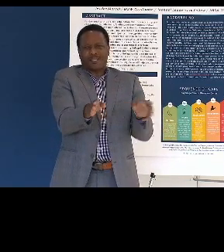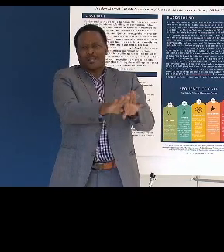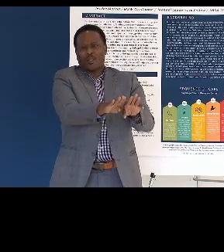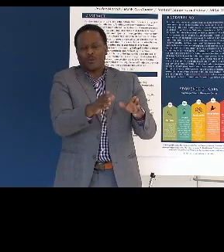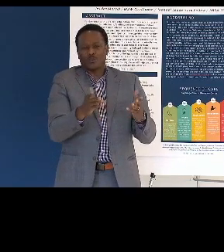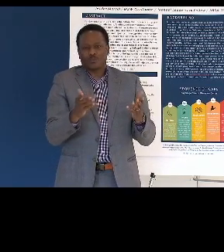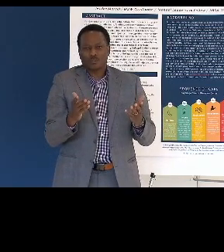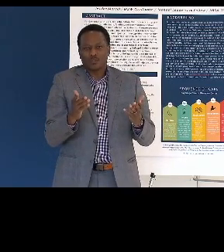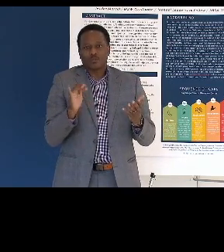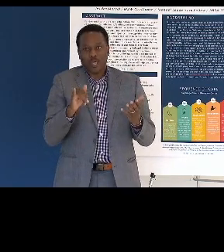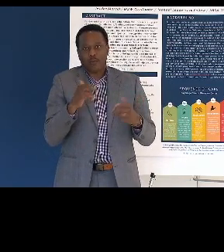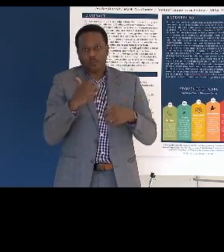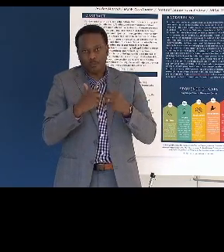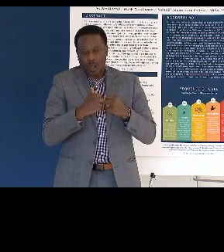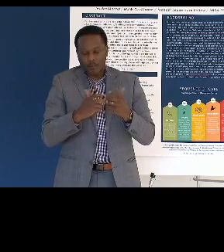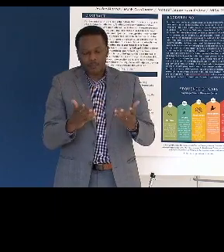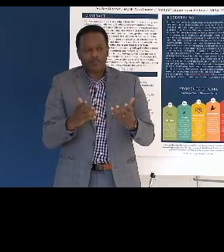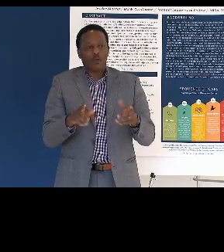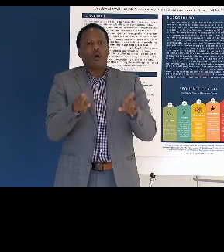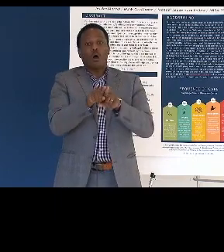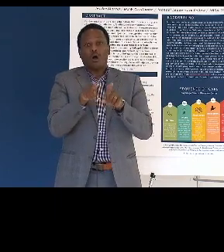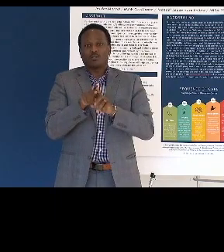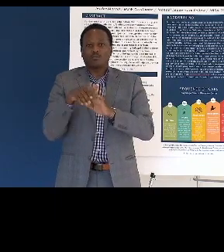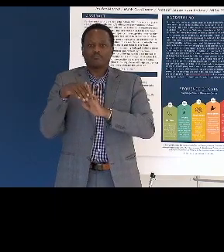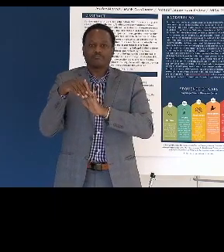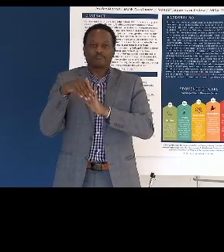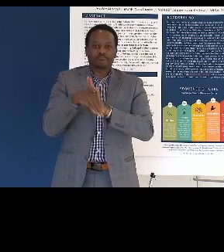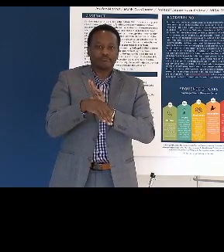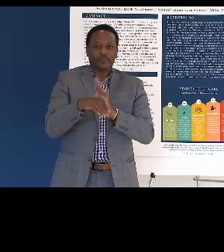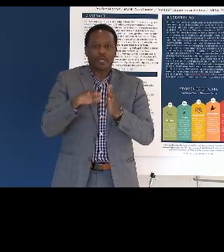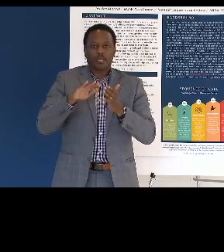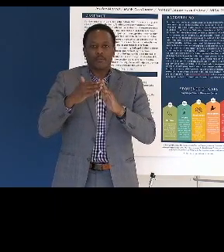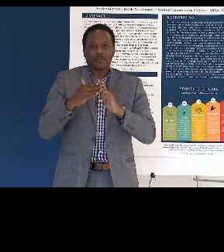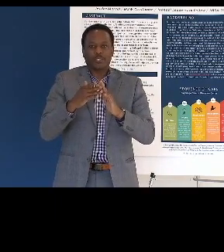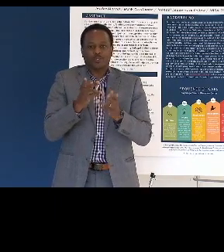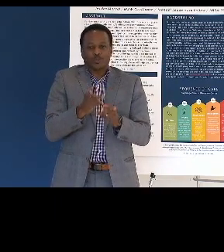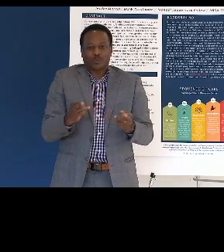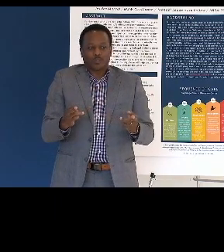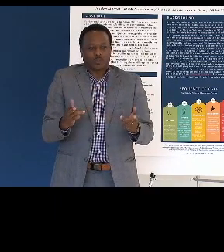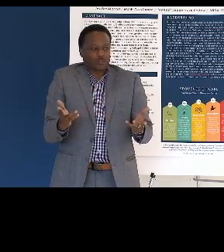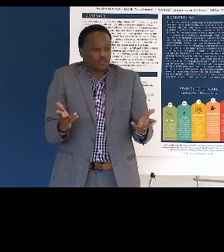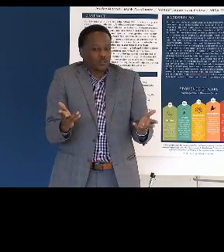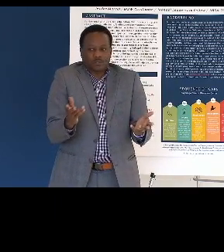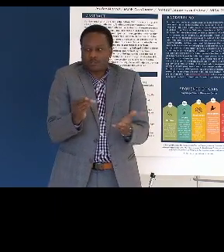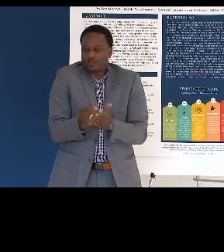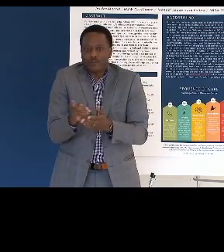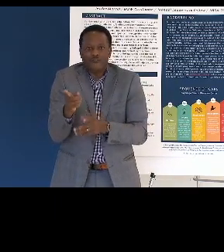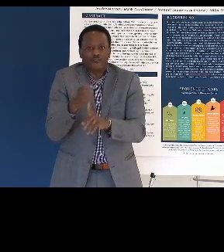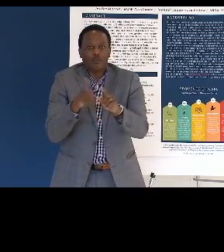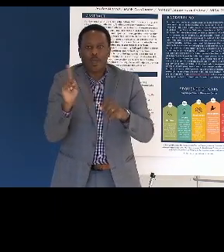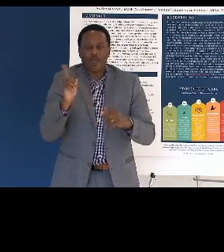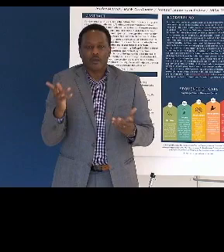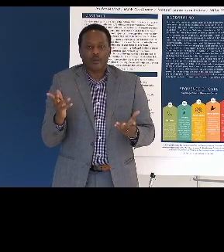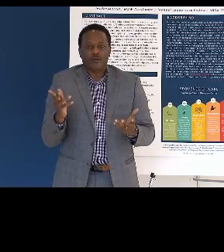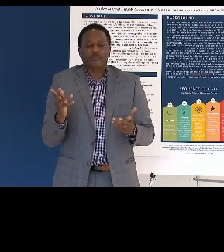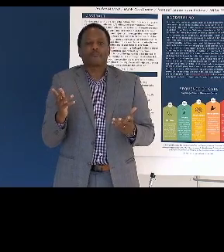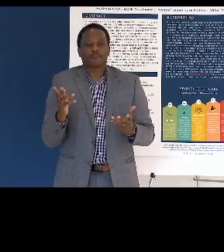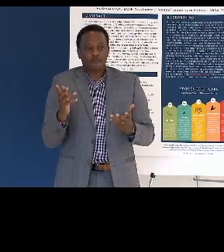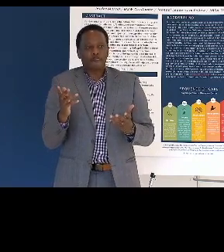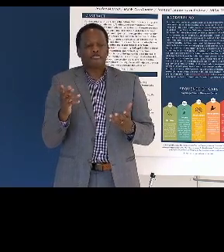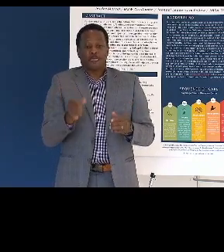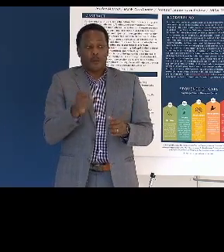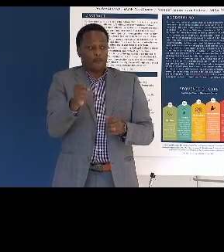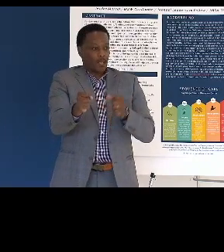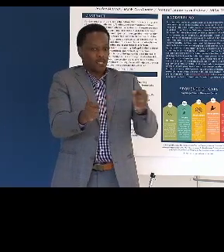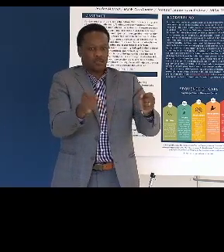a barrier, as well as the decline in the community's resources. The effects from the pandemic in regards to placing was